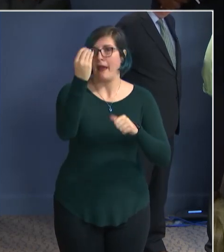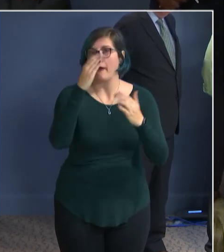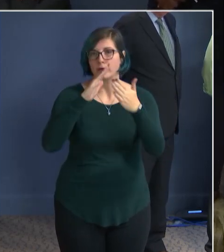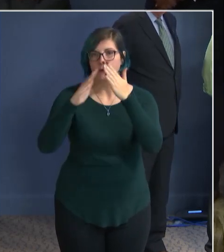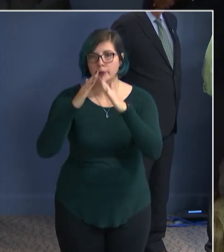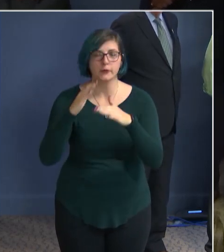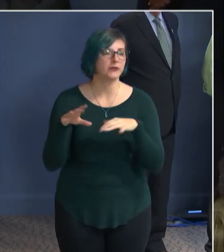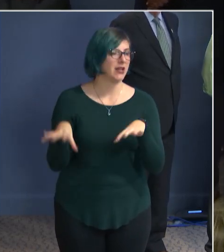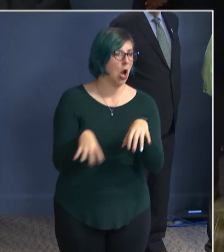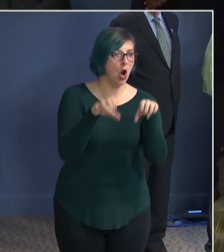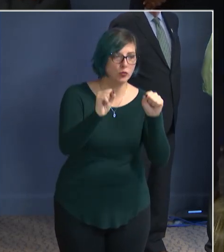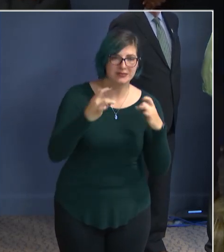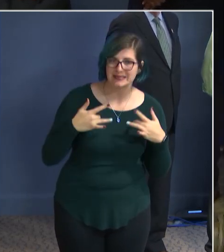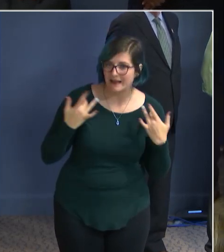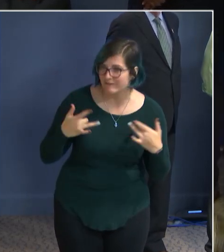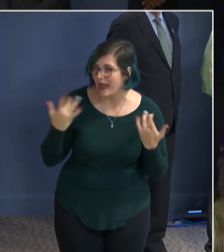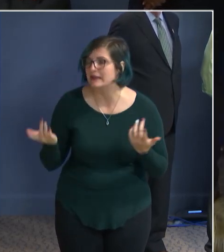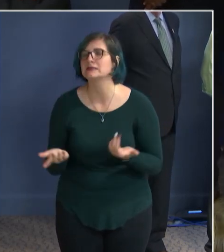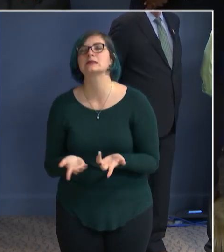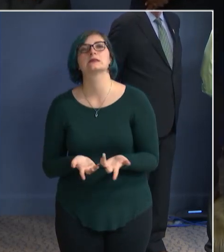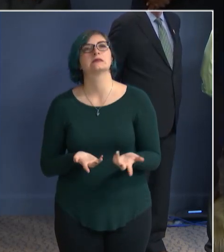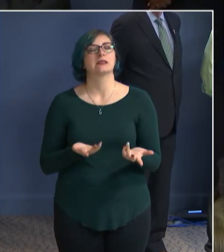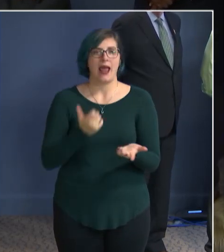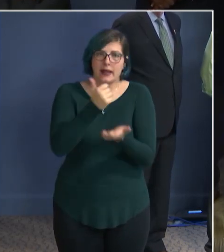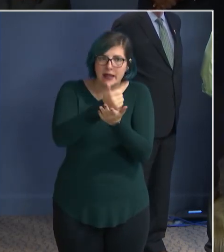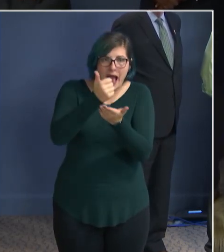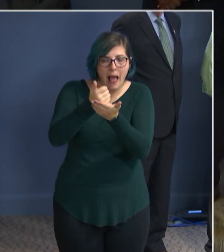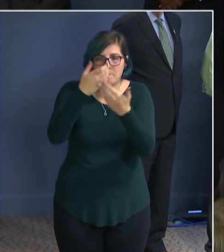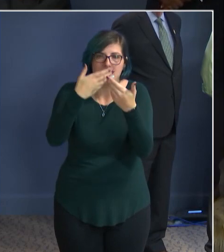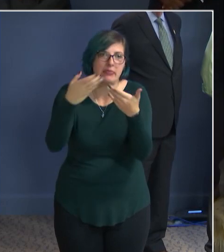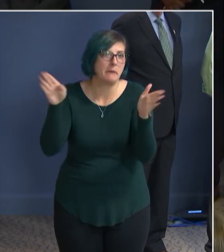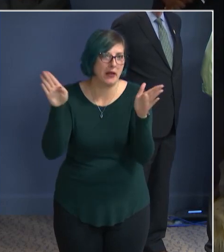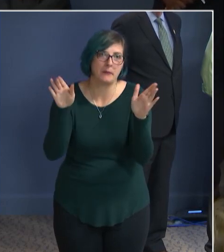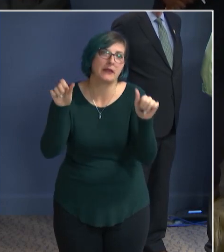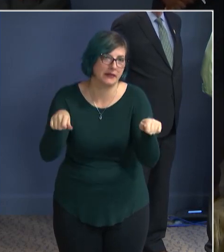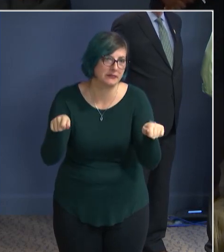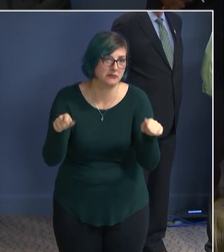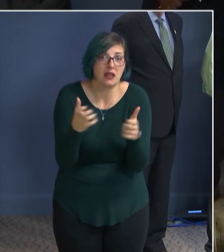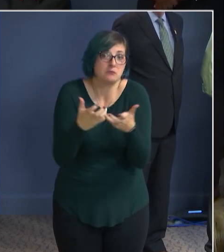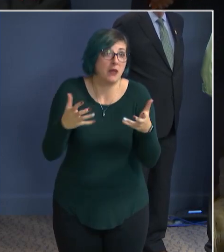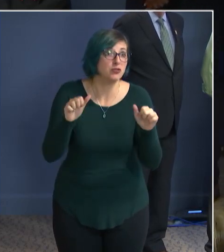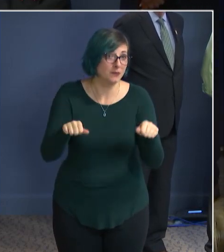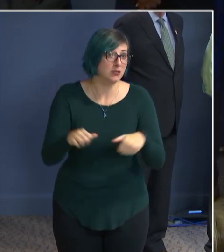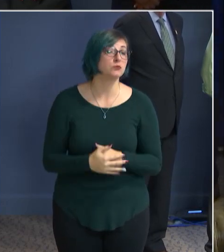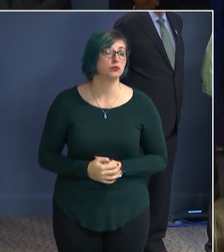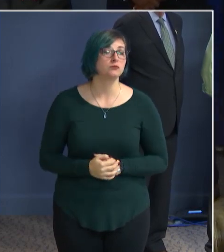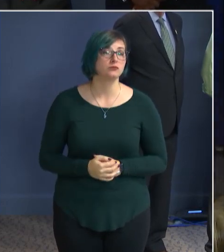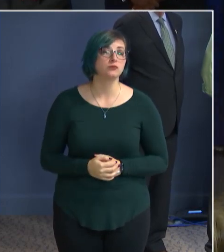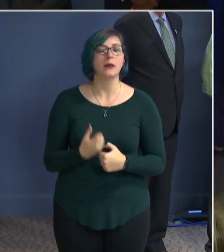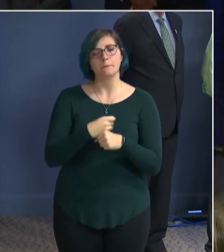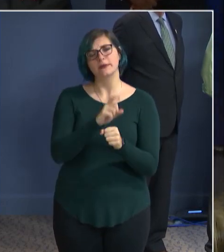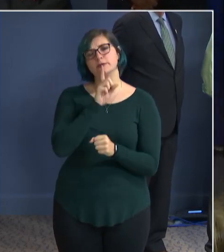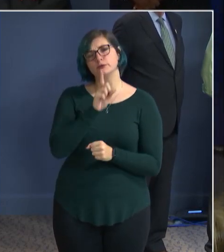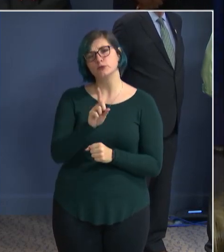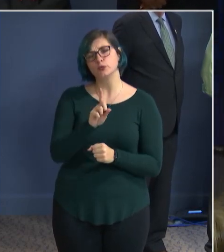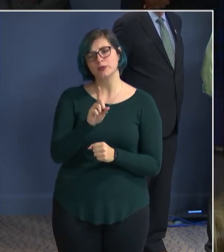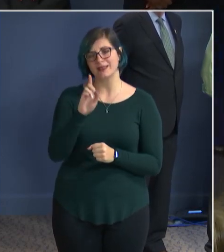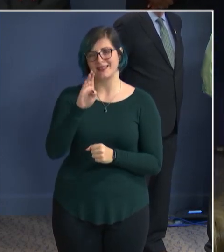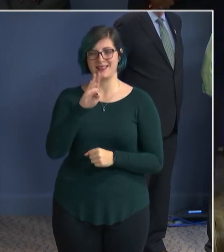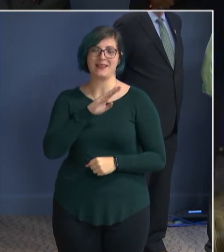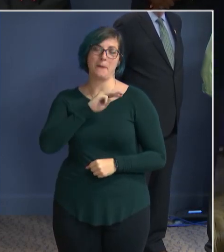hosting events, and being as helpful to the public as we can, and making sure that the